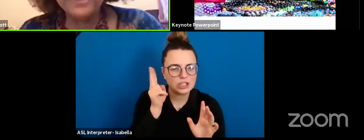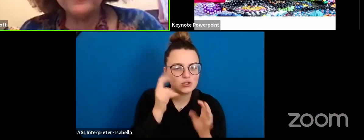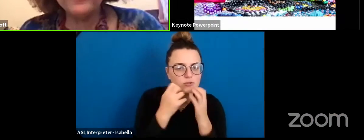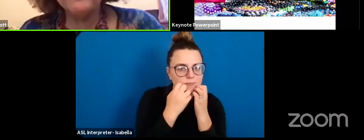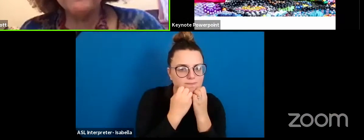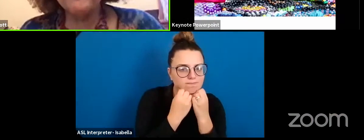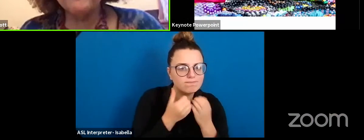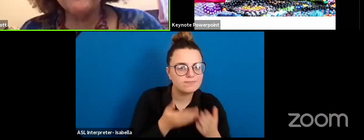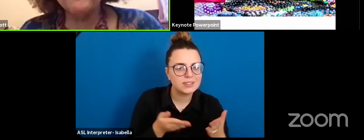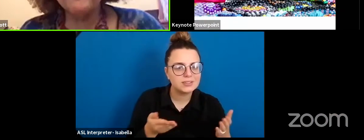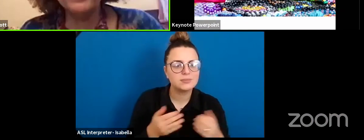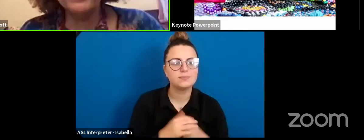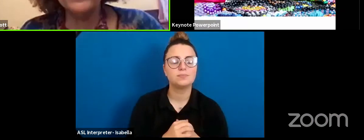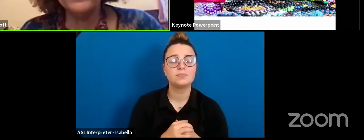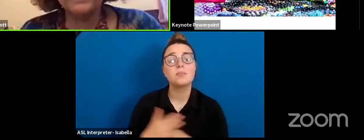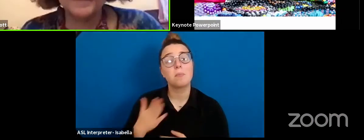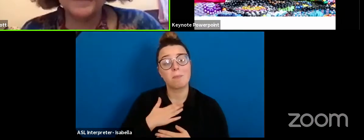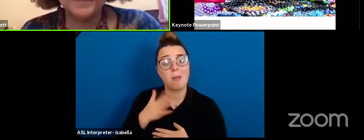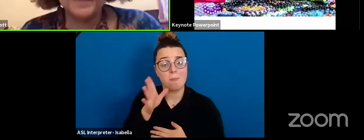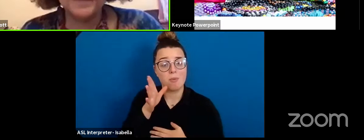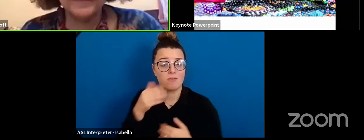dementia for 14 years.